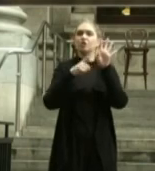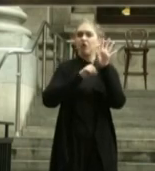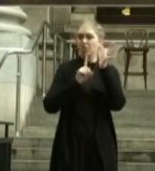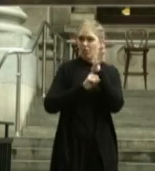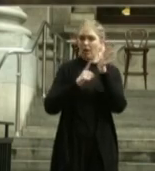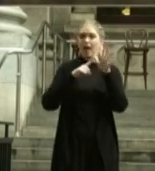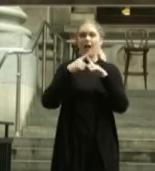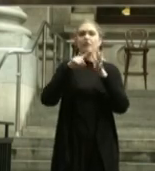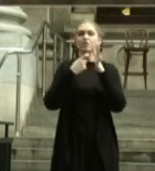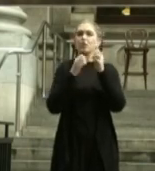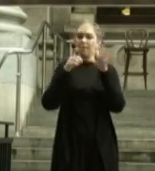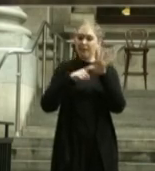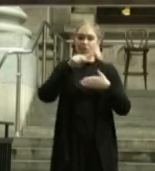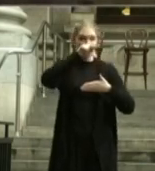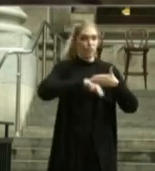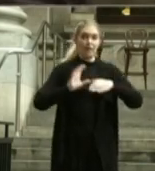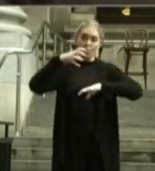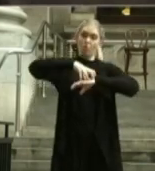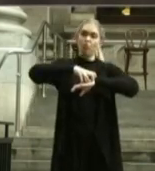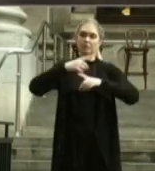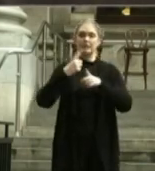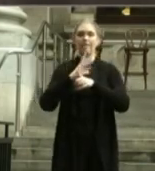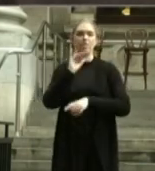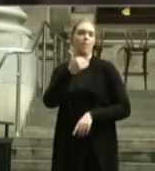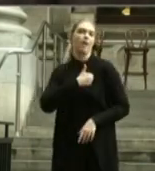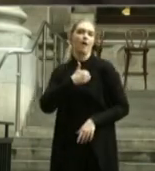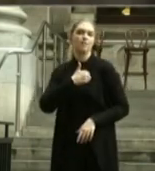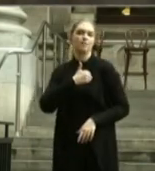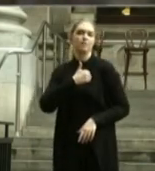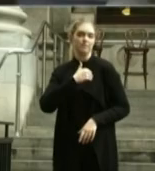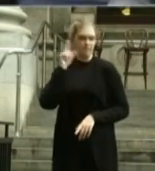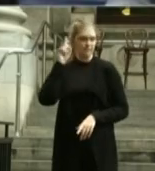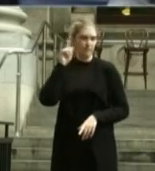to read the Uluru Statement from the Heart.